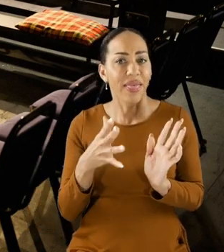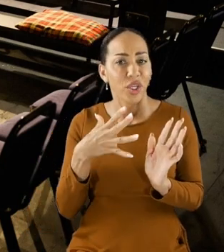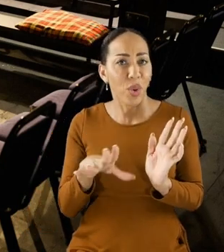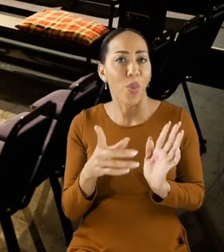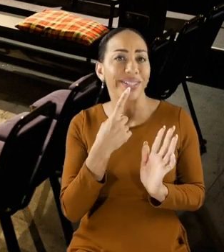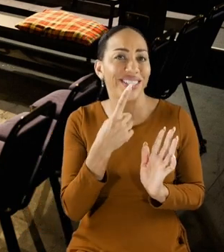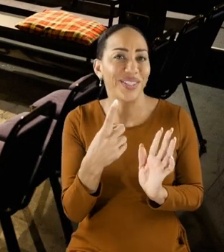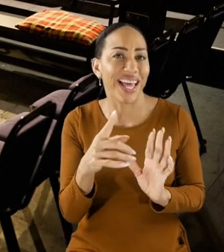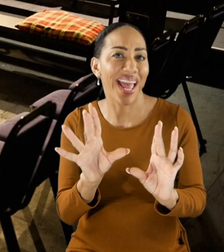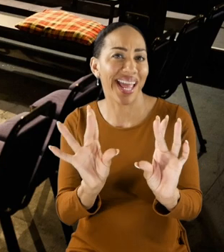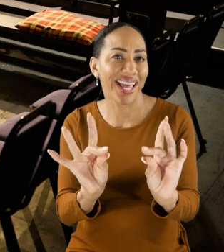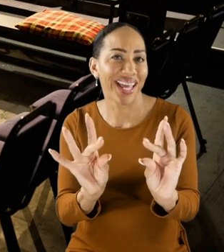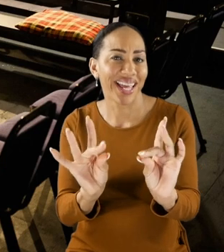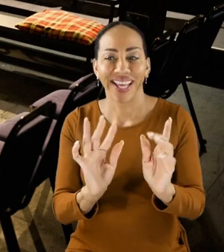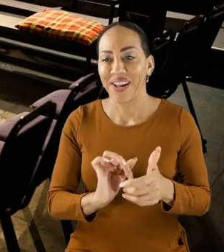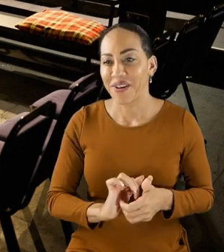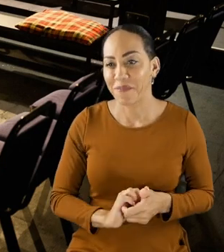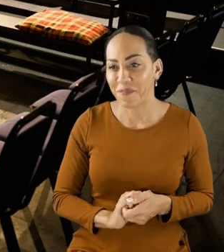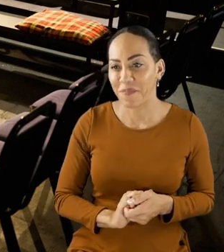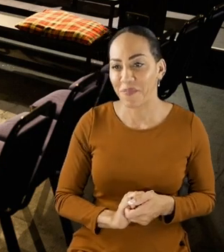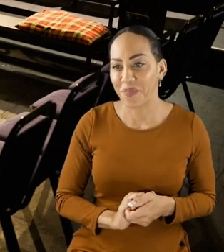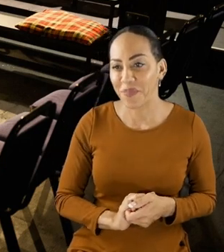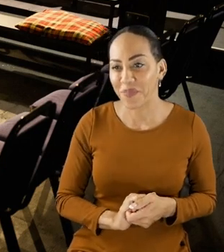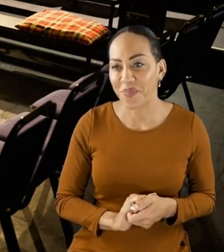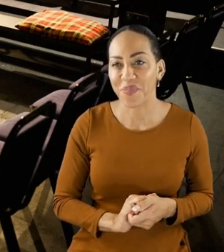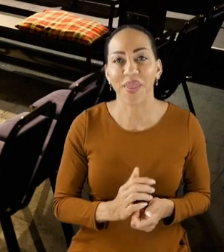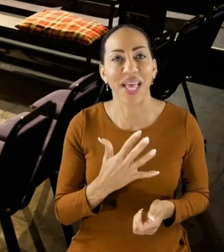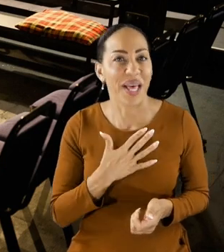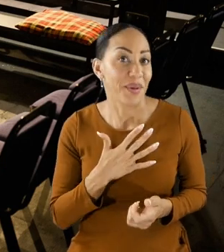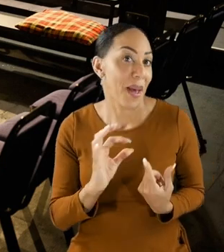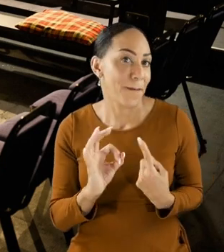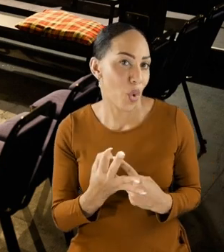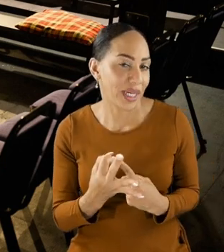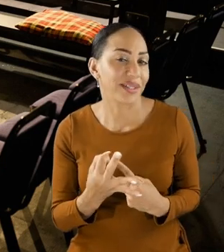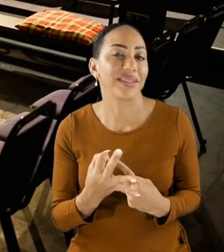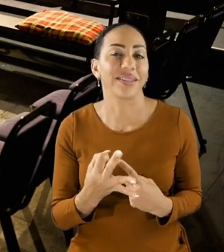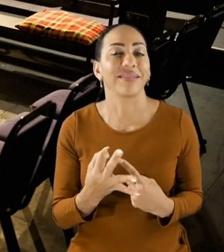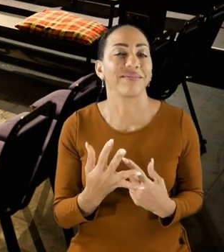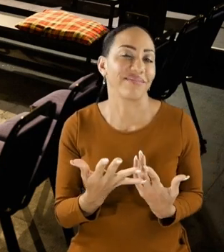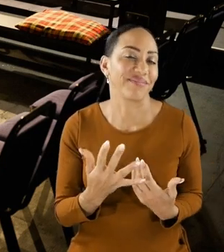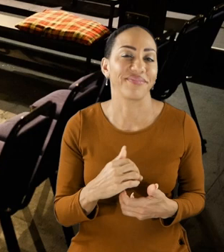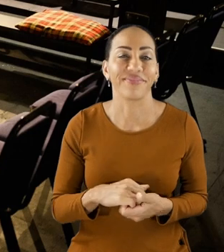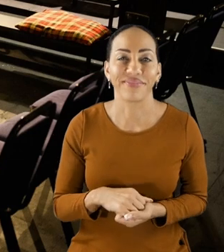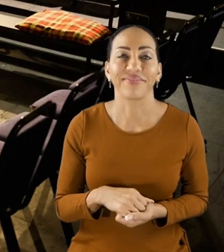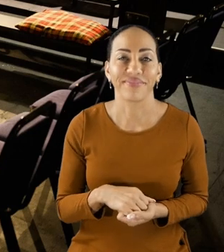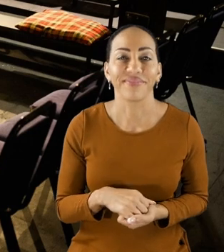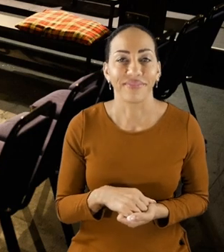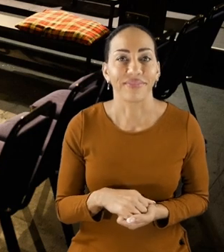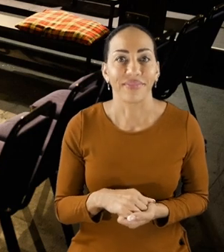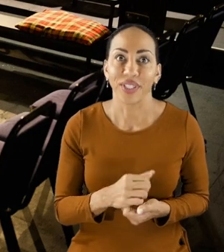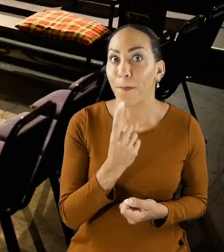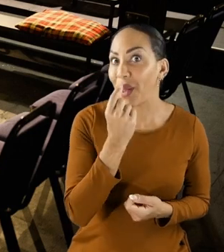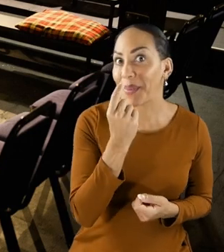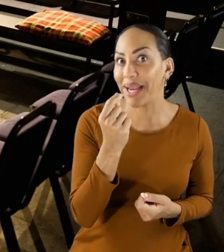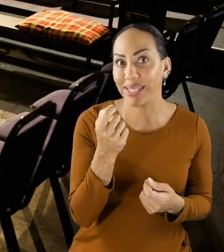is really, that's what I wanted to say. That was my the point I wanted